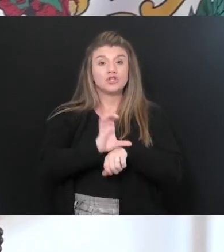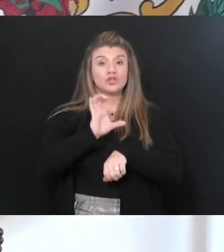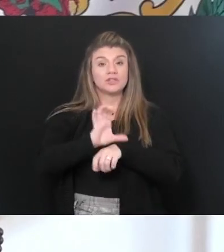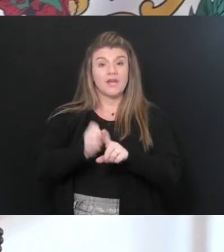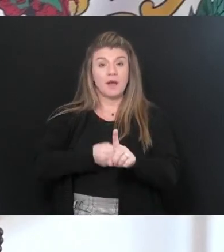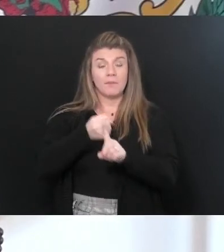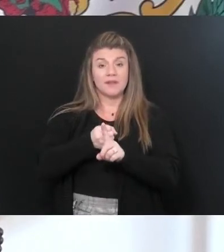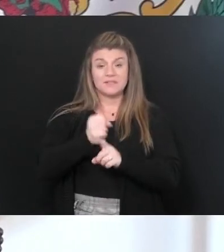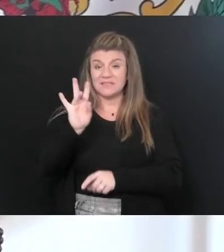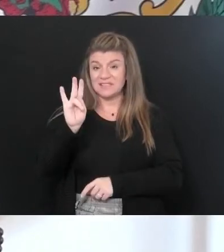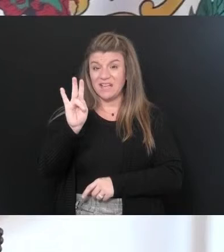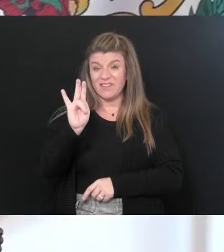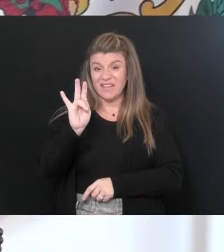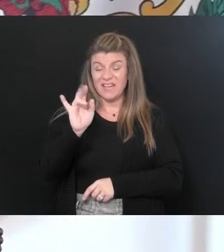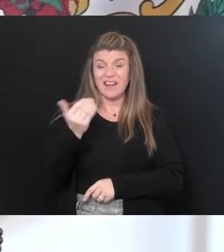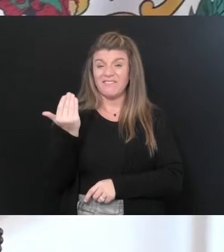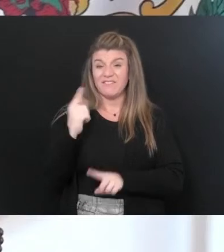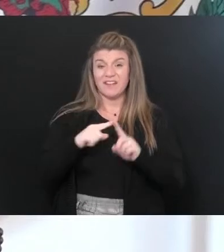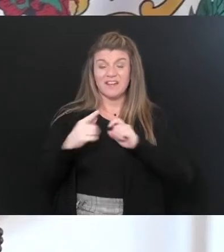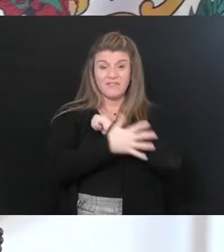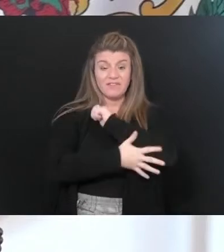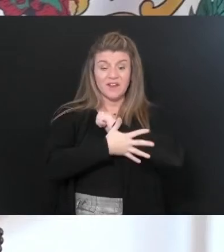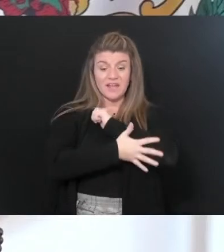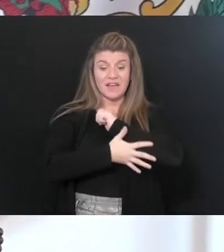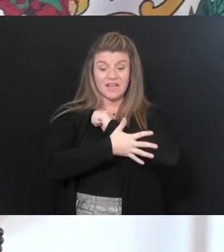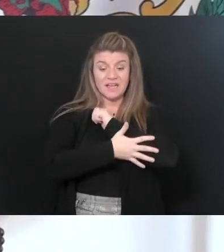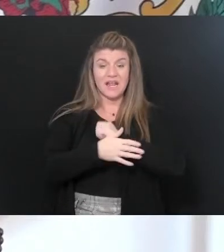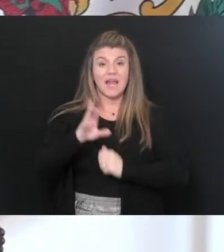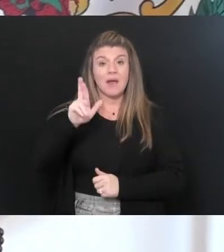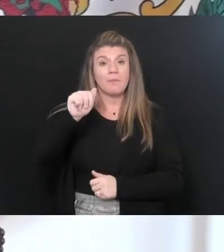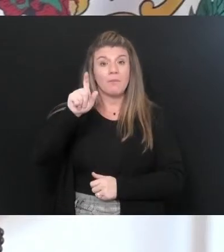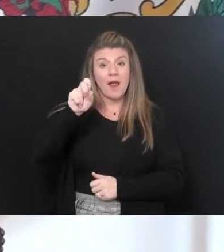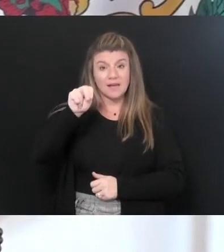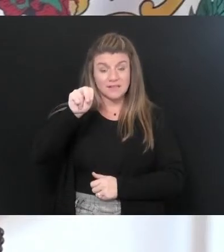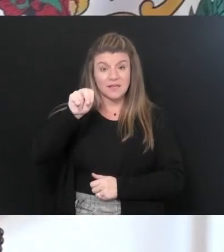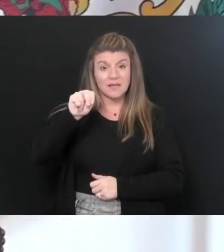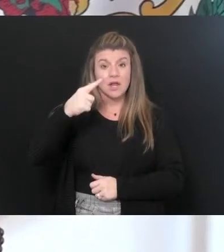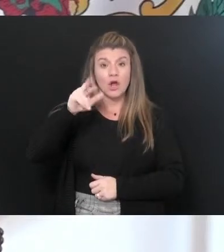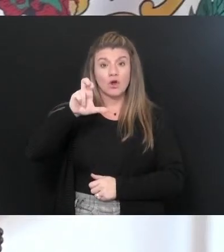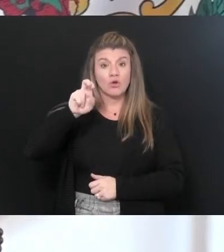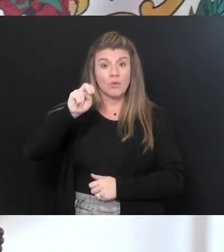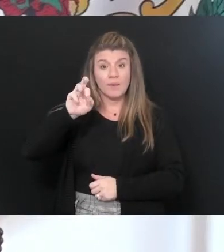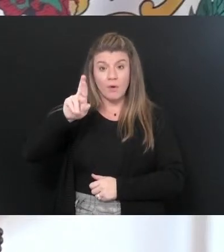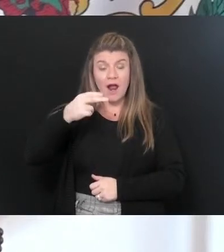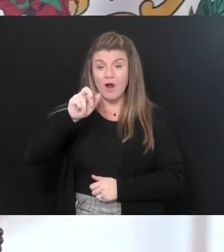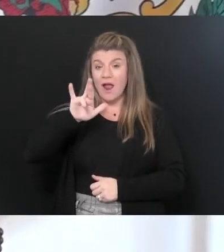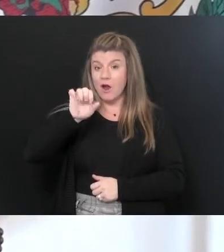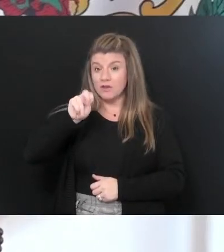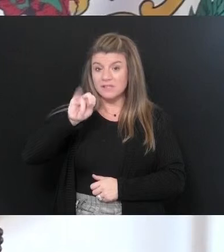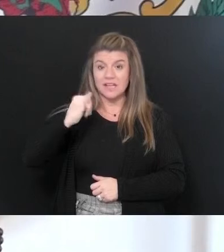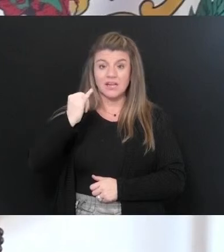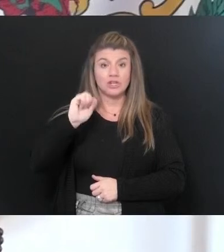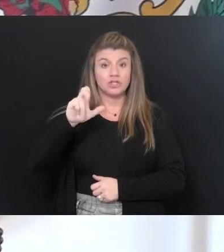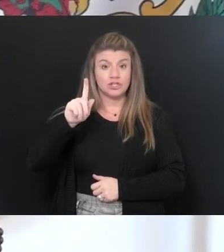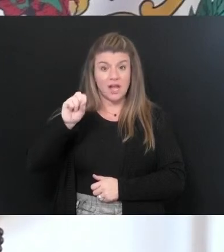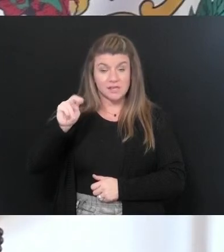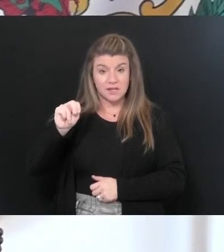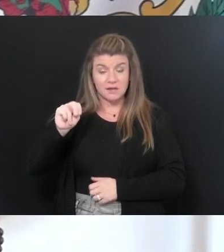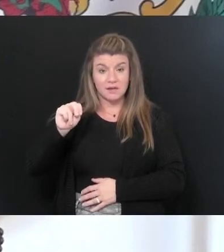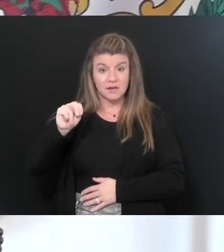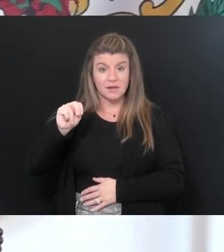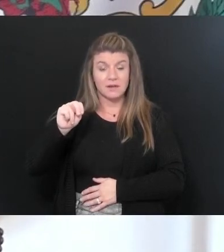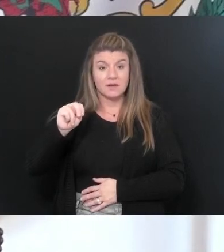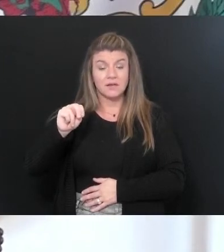churches are 17 and 15 counties. I always read these counties: Braxton, Greenbrier, Harrison, Jackson,